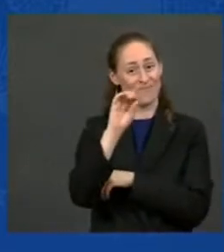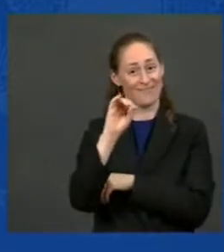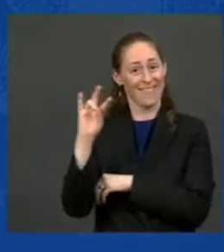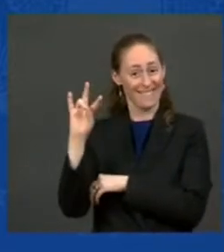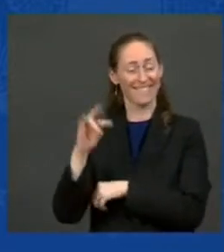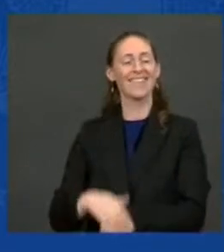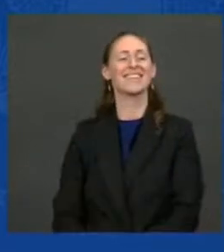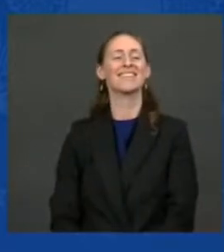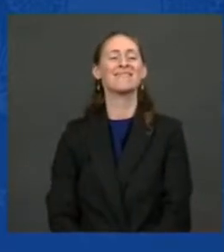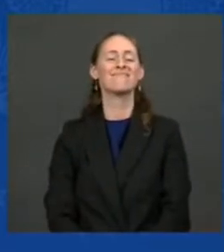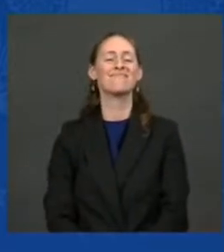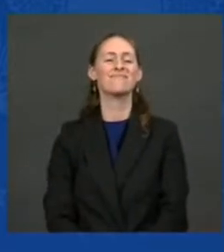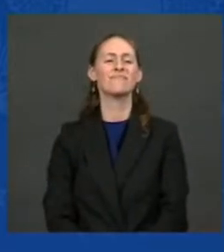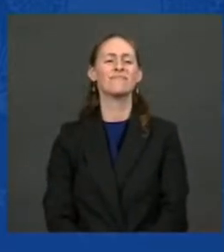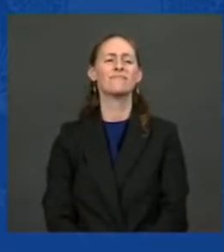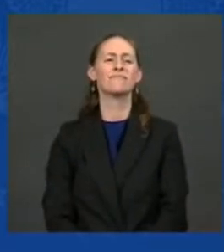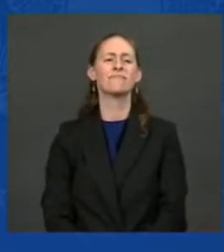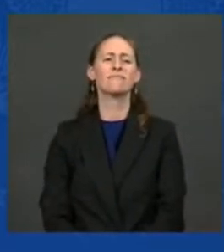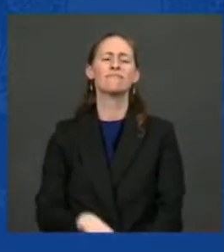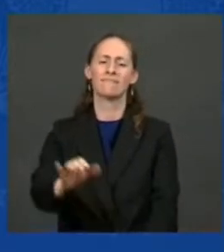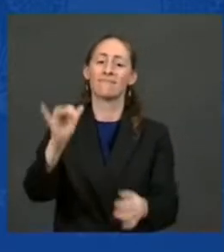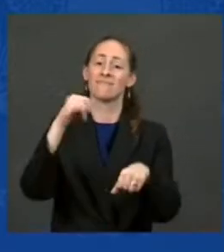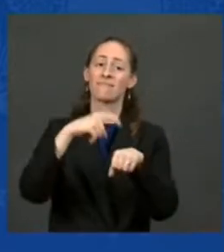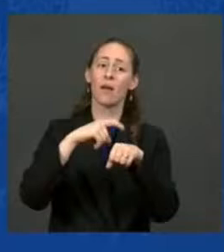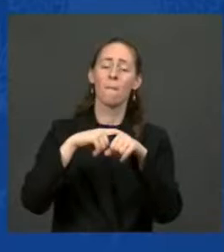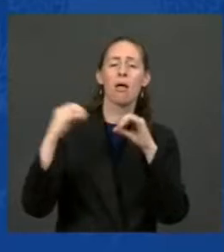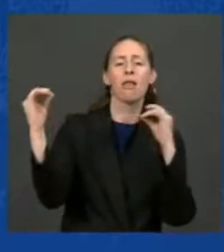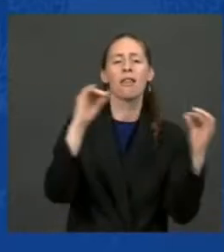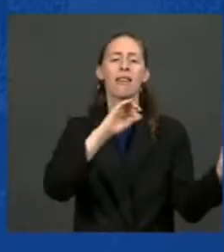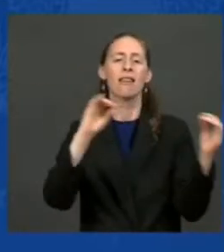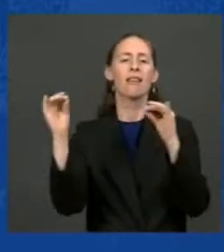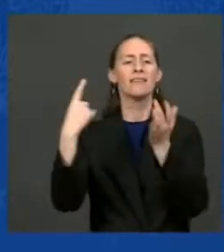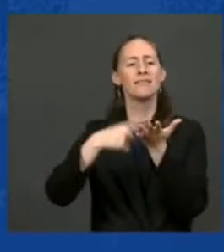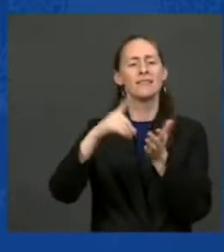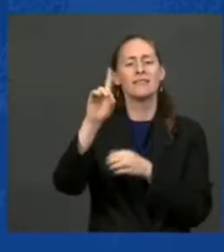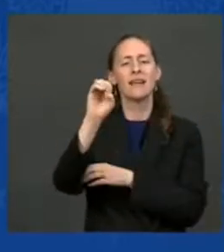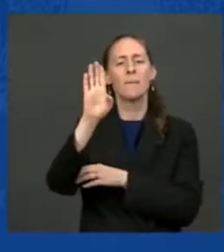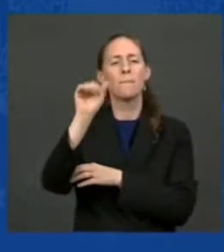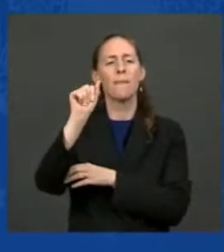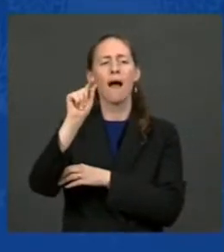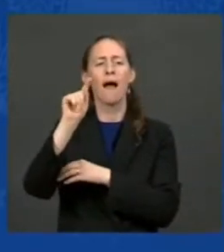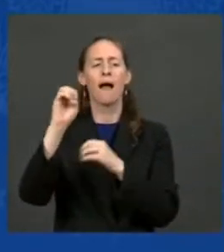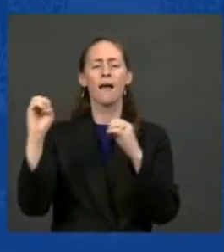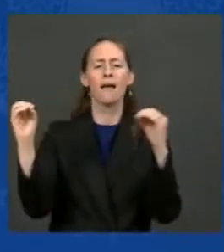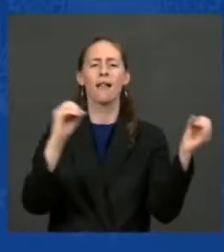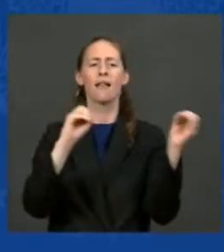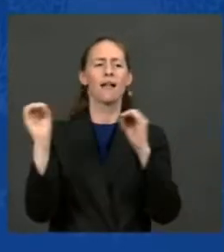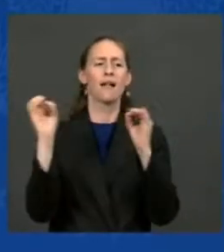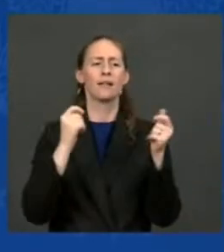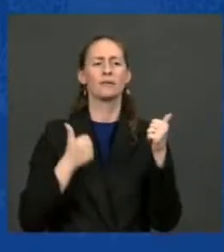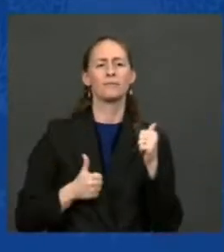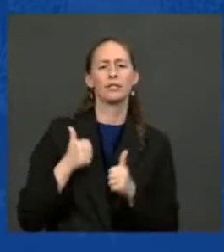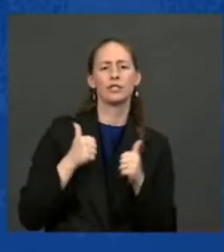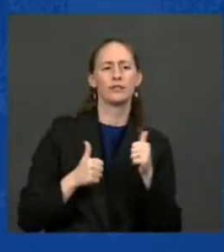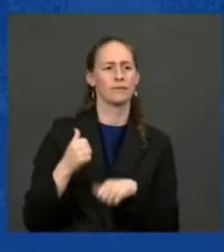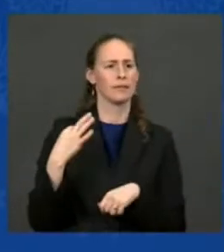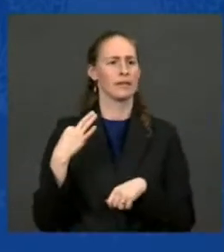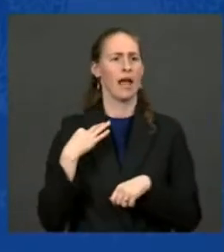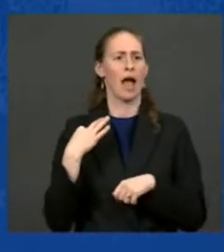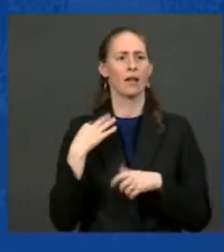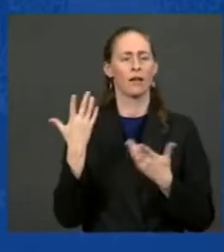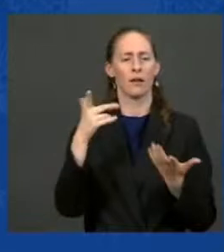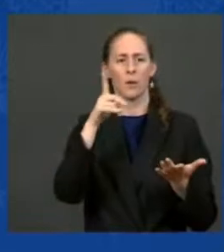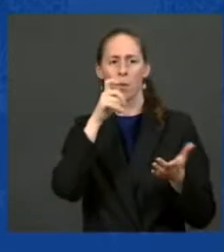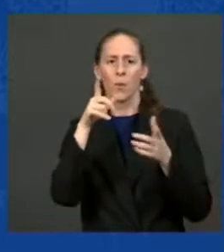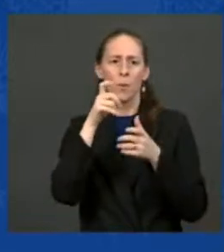Participating in those endless debates. Which candidate flew to and from the debate with me? My friend, Joe Biden.